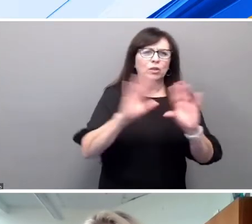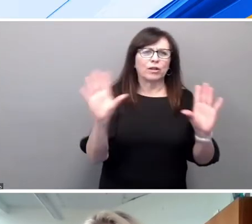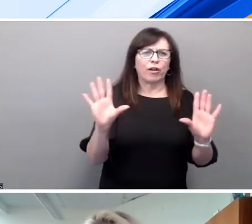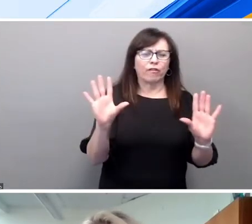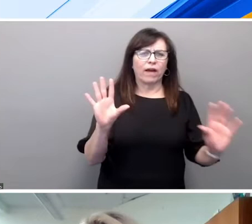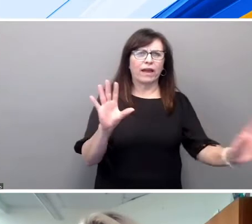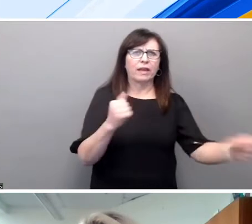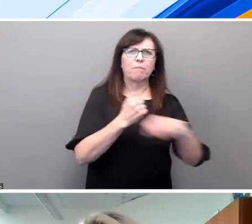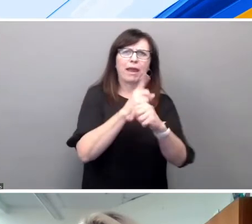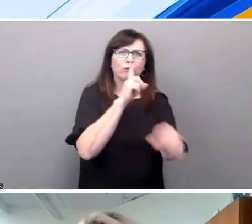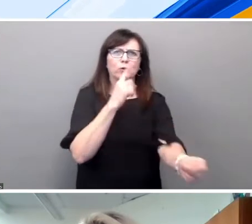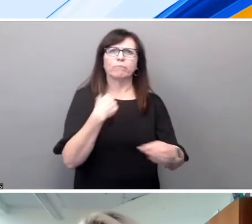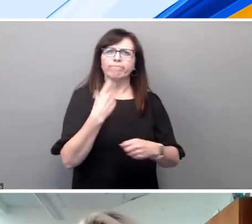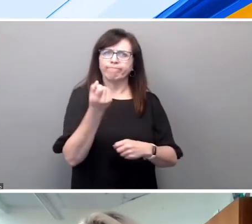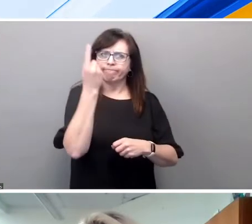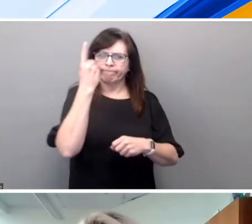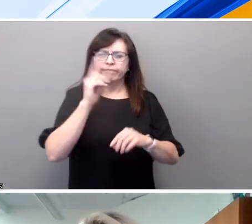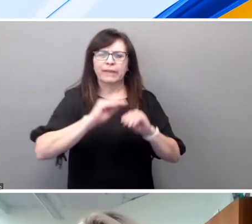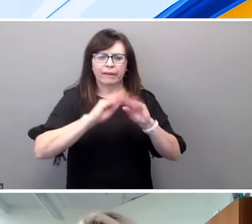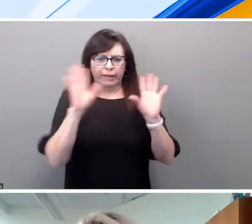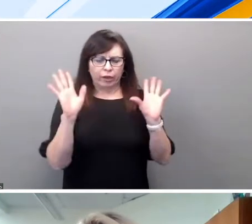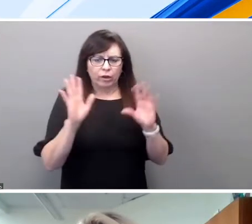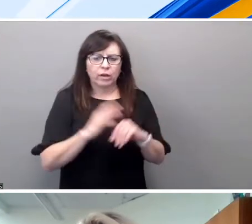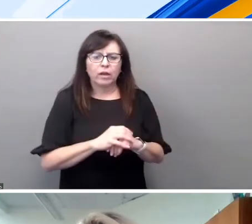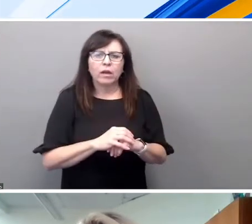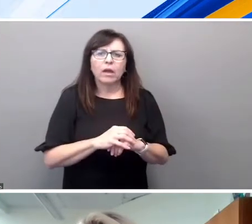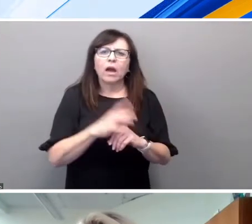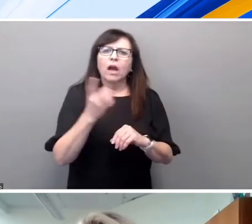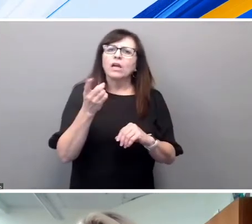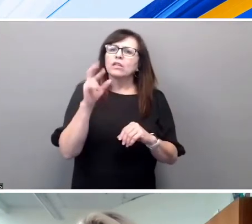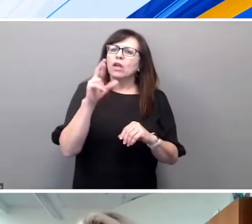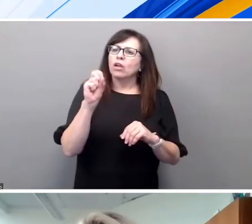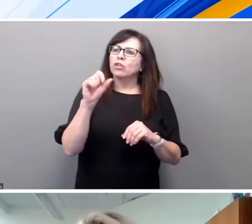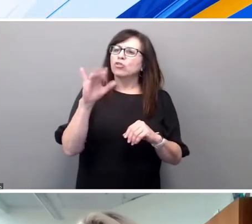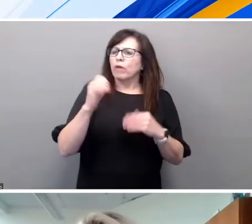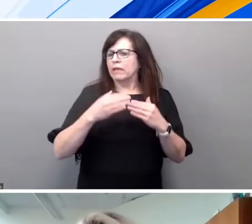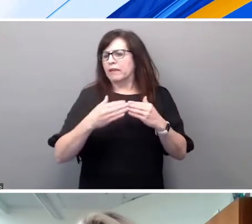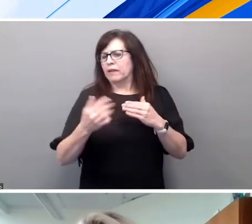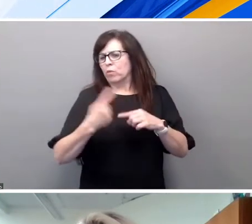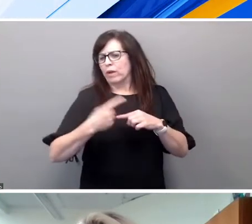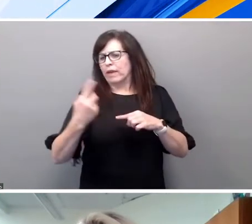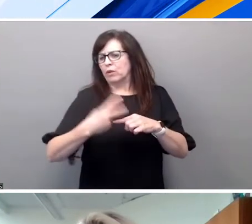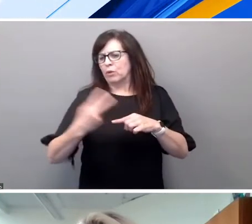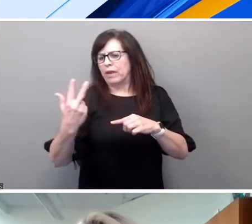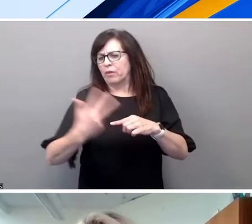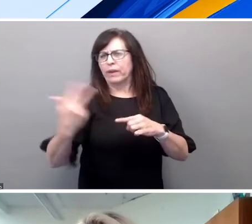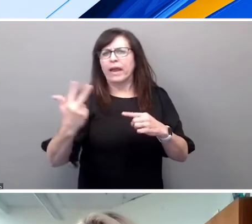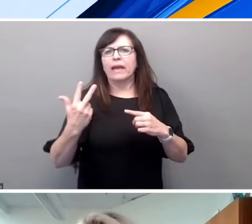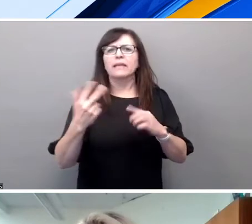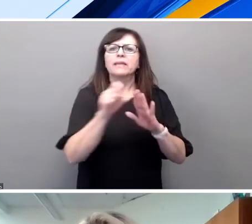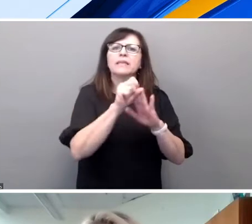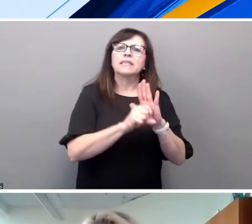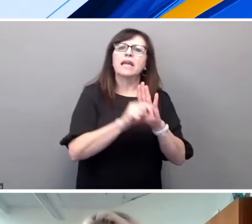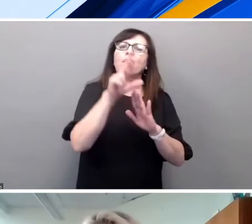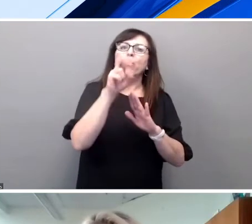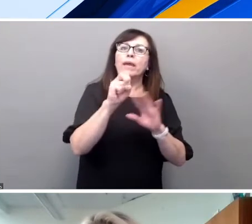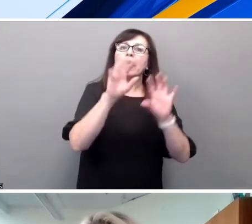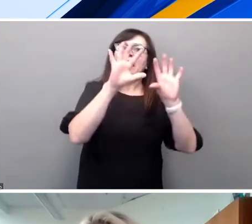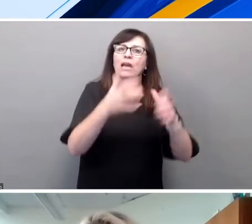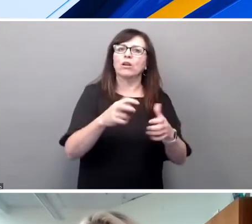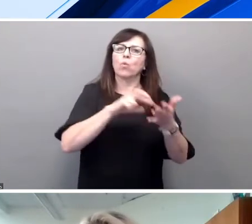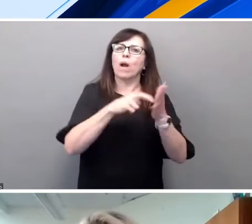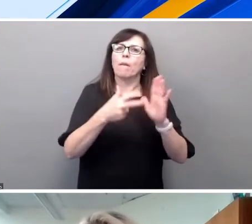sure that I understood when Dr. Scrace, when in the coming few days, the state recategorizes what it means to be